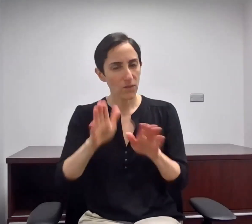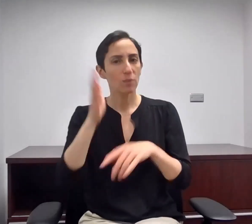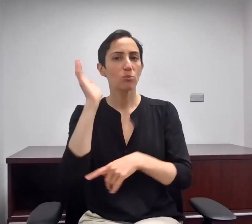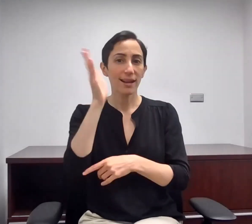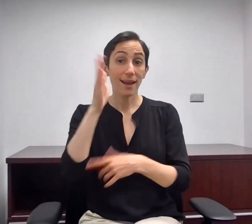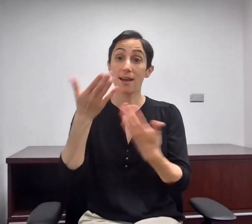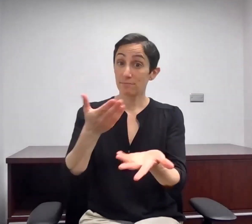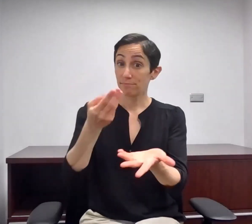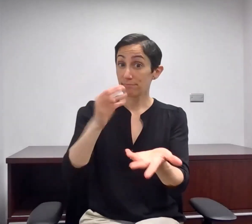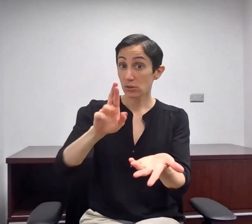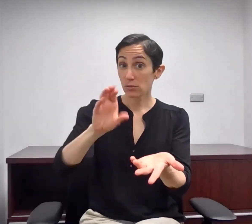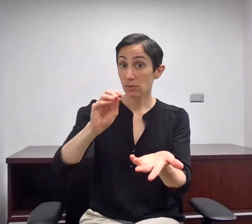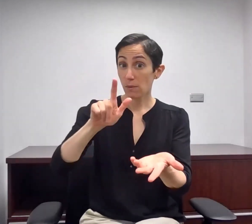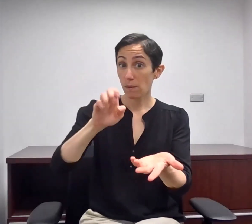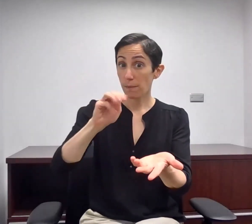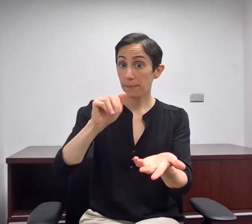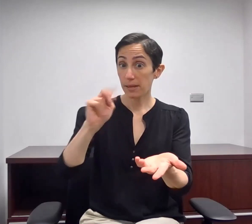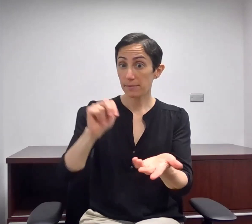Mr. Coleman?